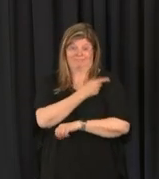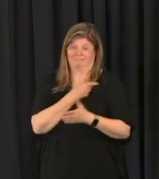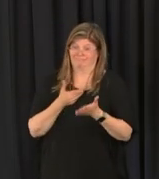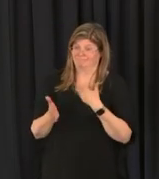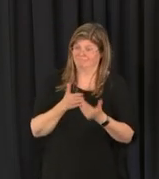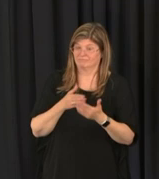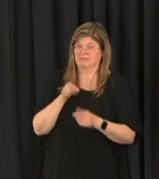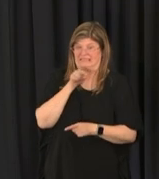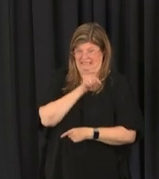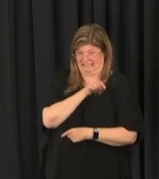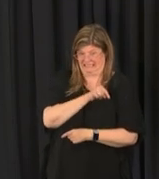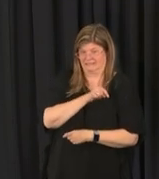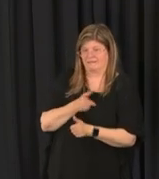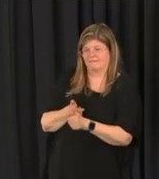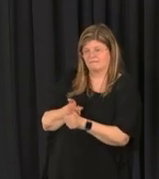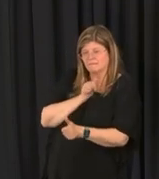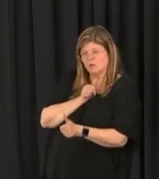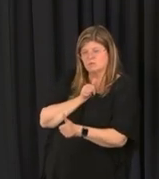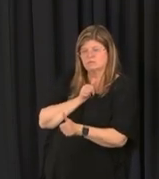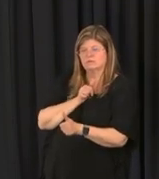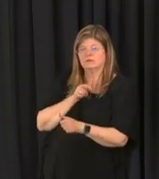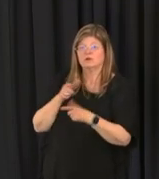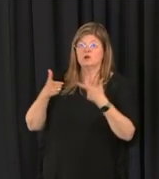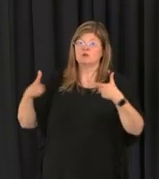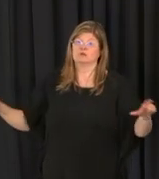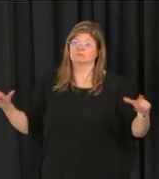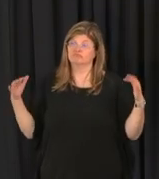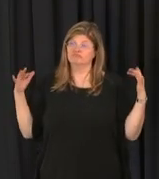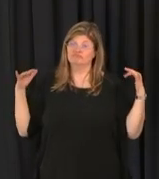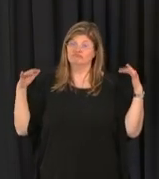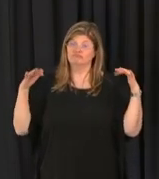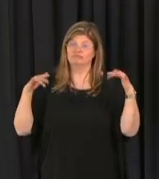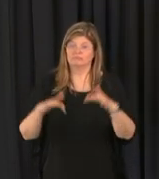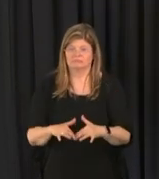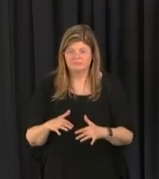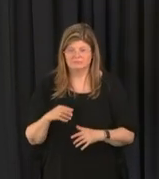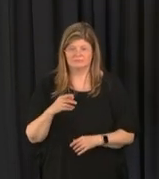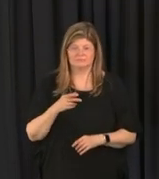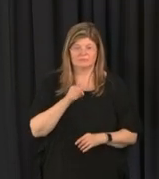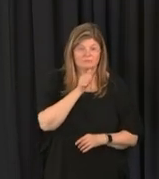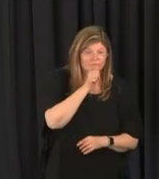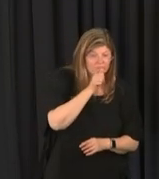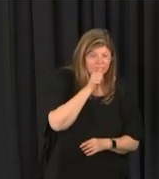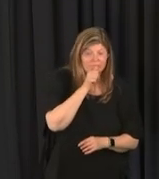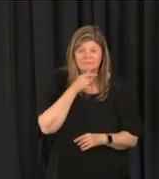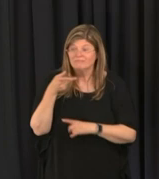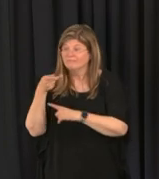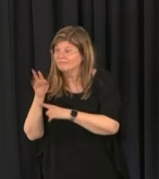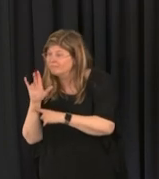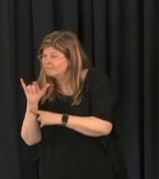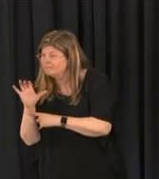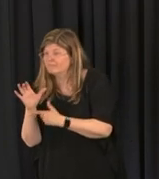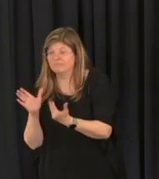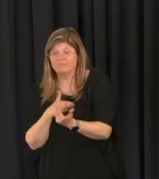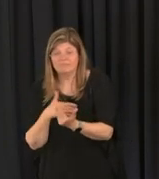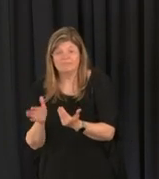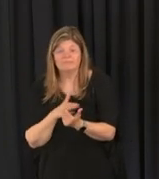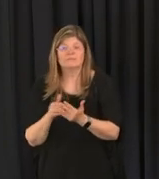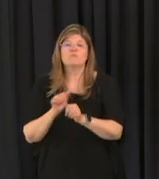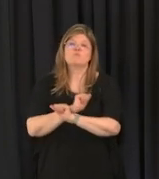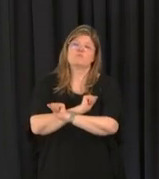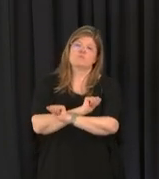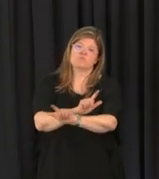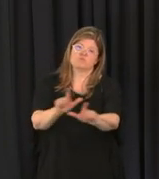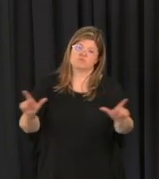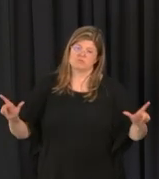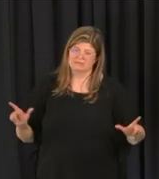people avoid medium and large-sized in-person gatherings, both in private spaces and in public spaces. And then everyone should get